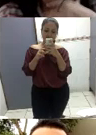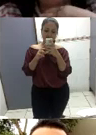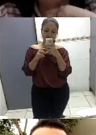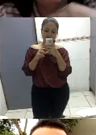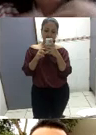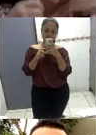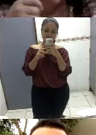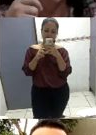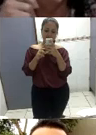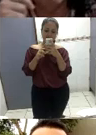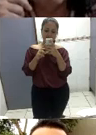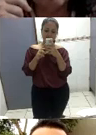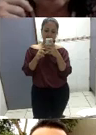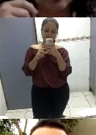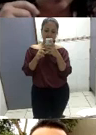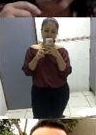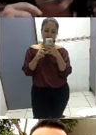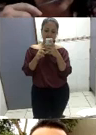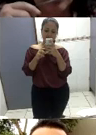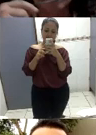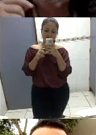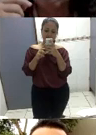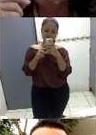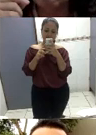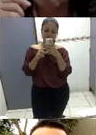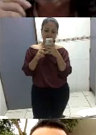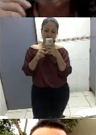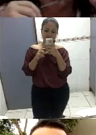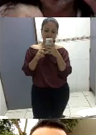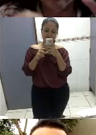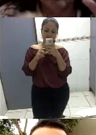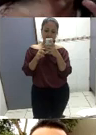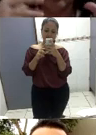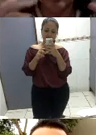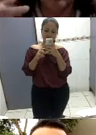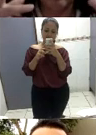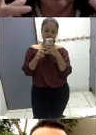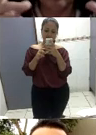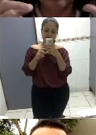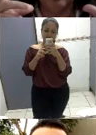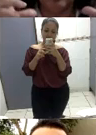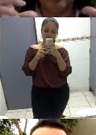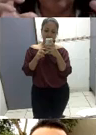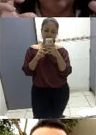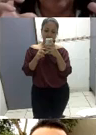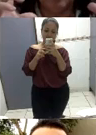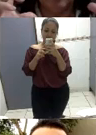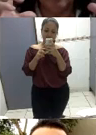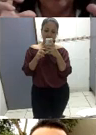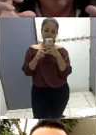group. I suggest you that anytime you can get